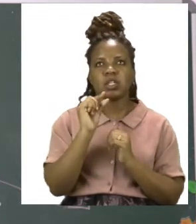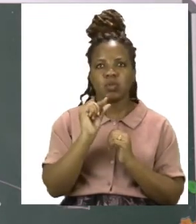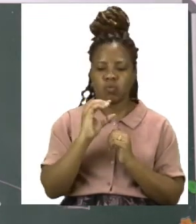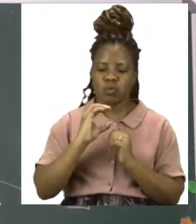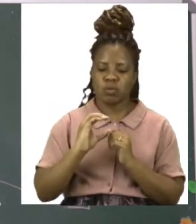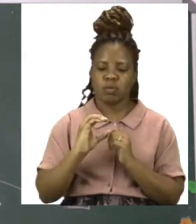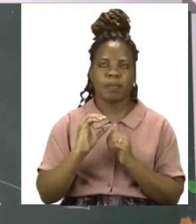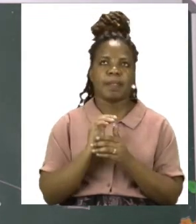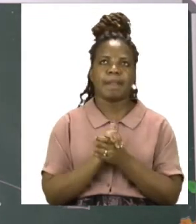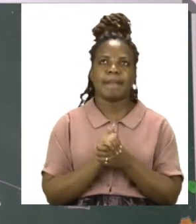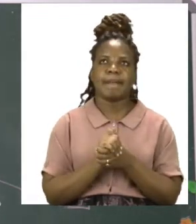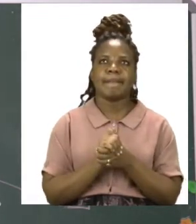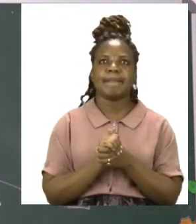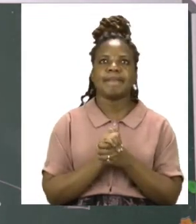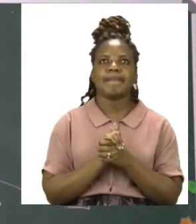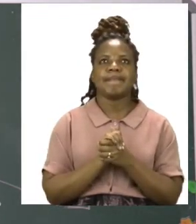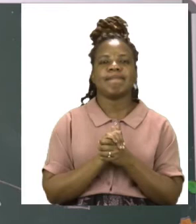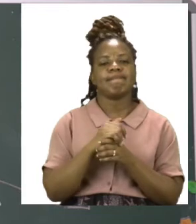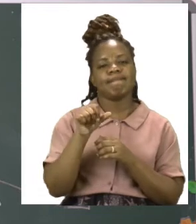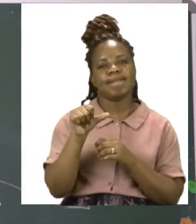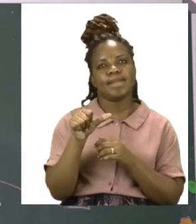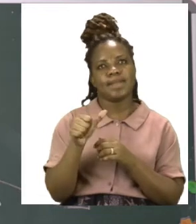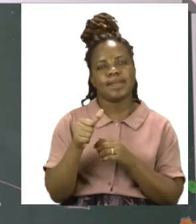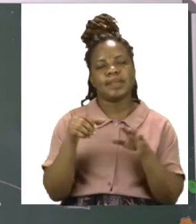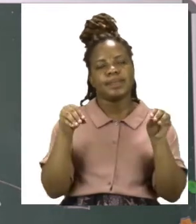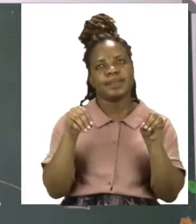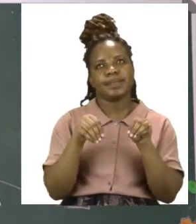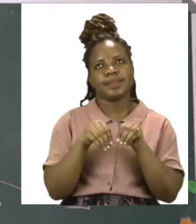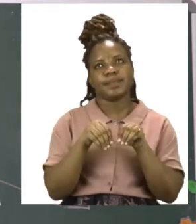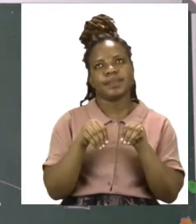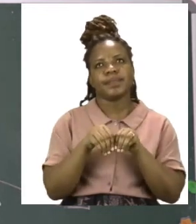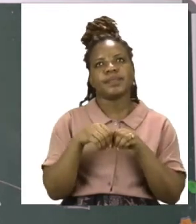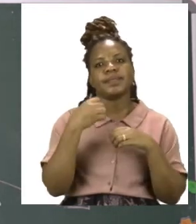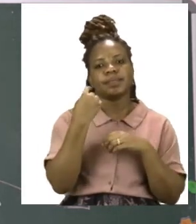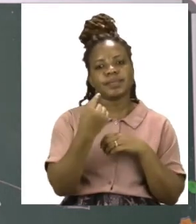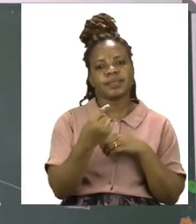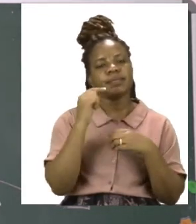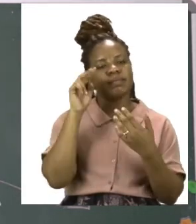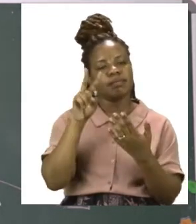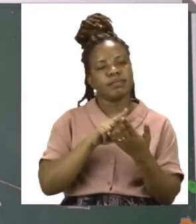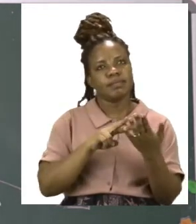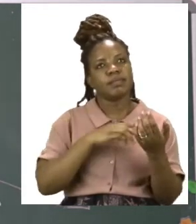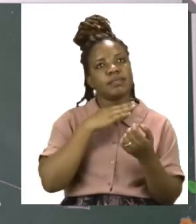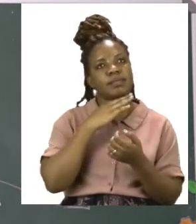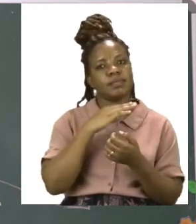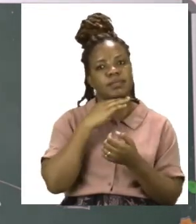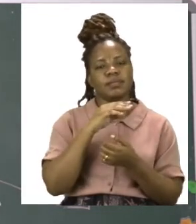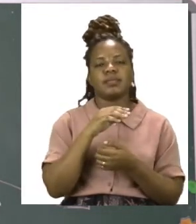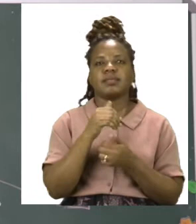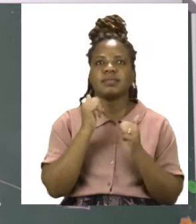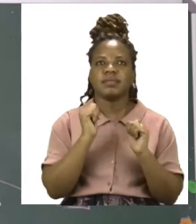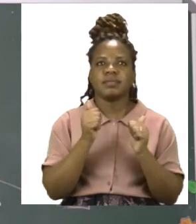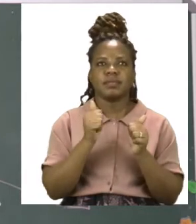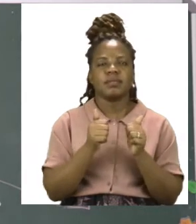cents. Now I want you to do the rest by yourselves. Read each sum carefully. Make sure you add or